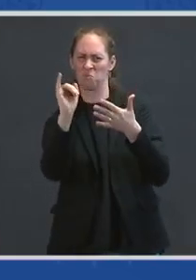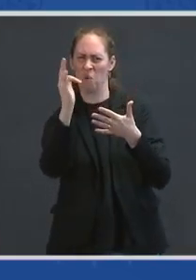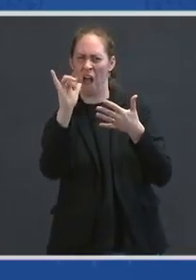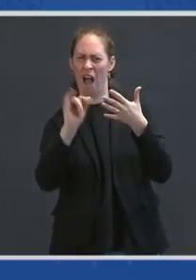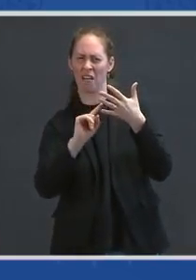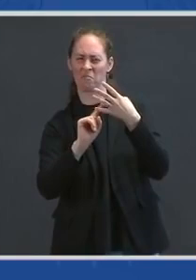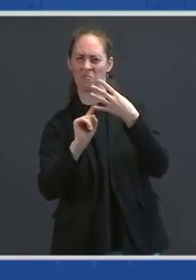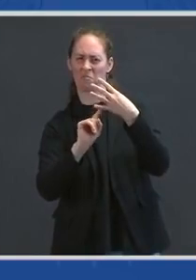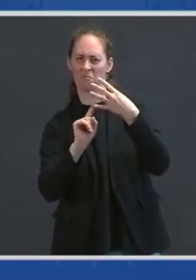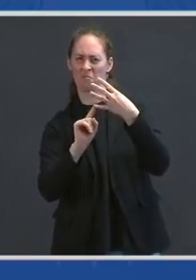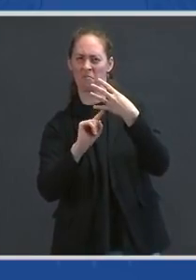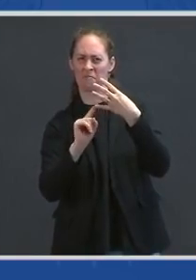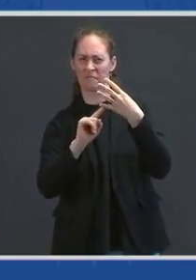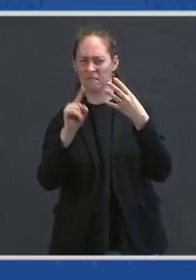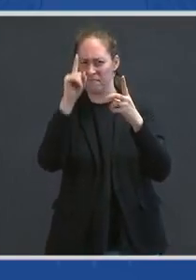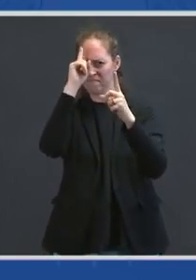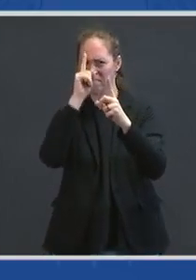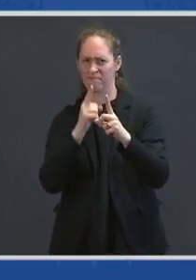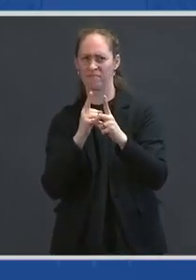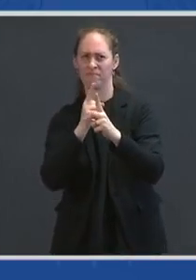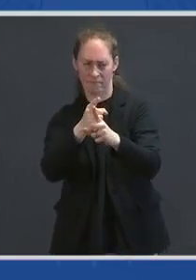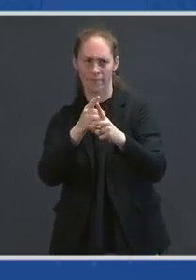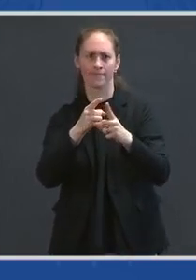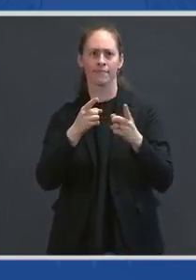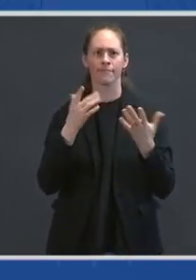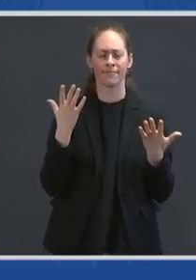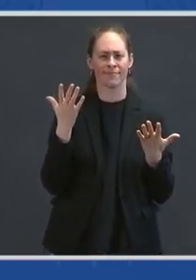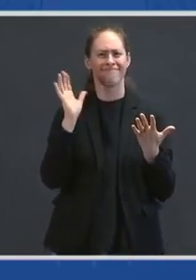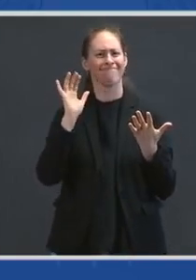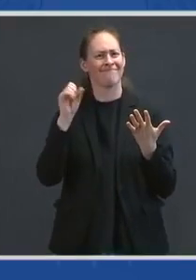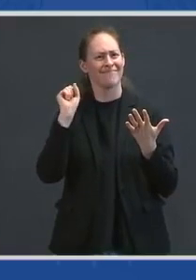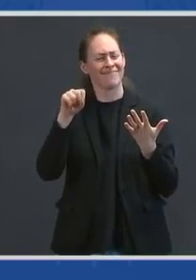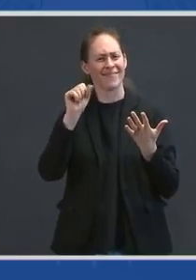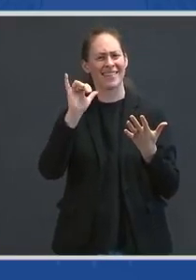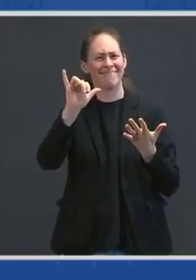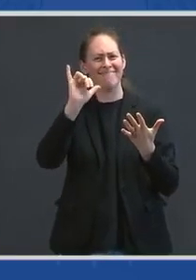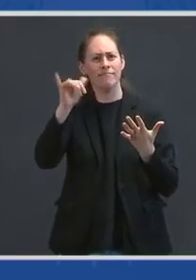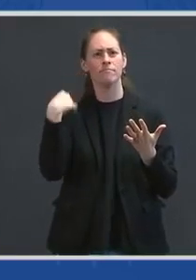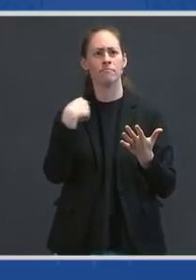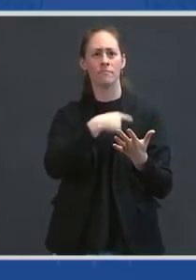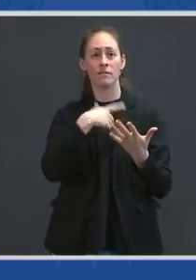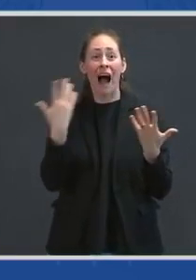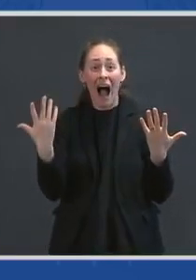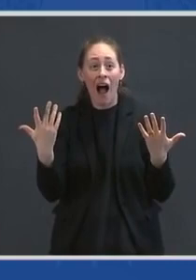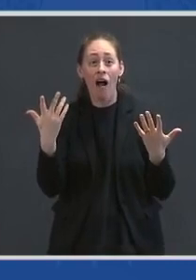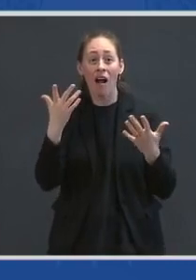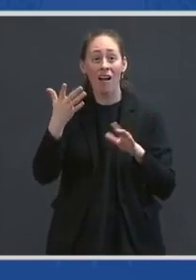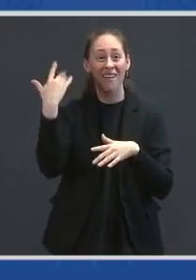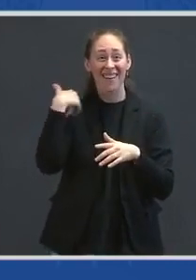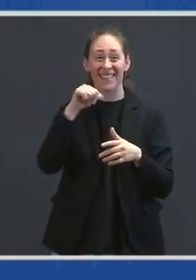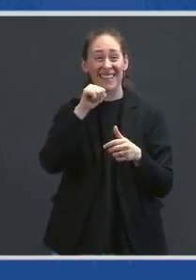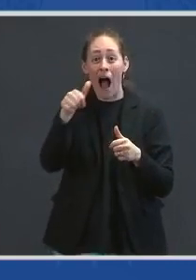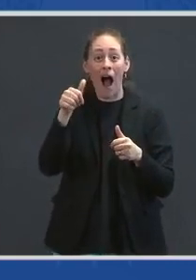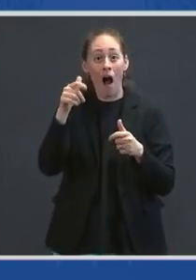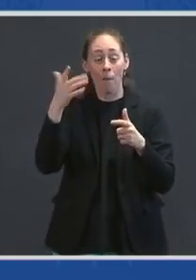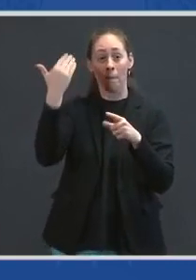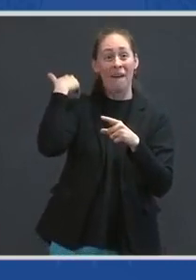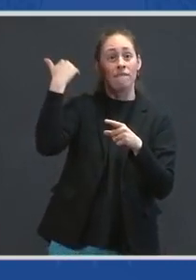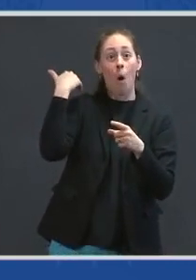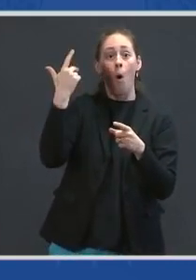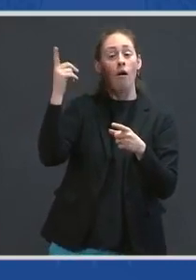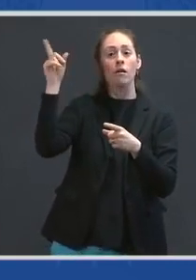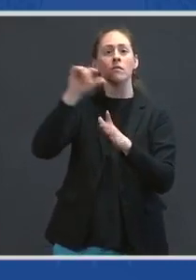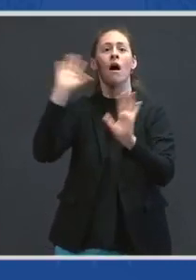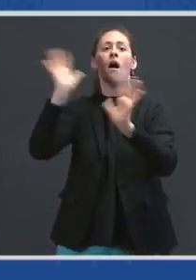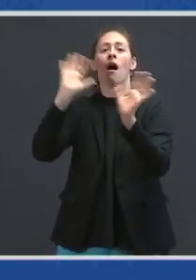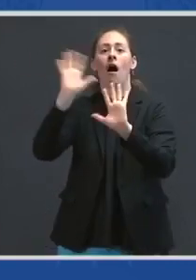manufacturers weren't being prioritized when it came to securing supplies they needed to make the vaccine, we fixed the problem.